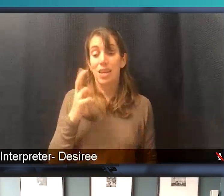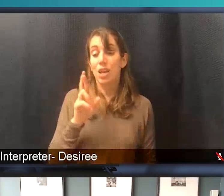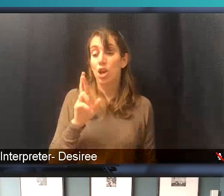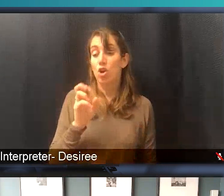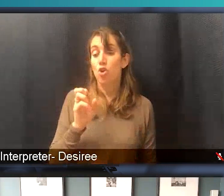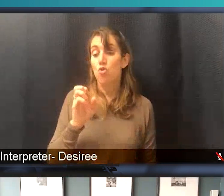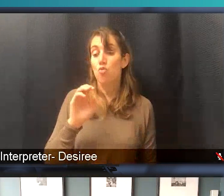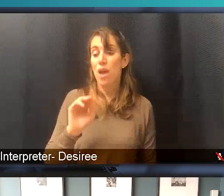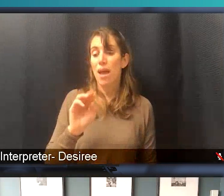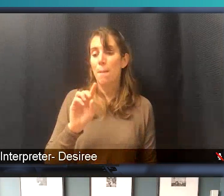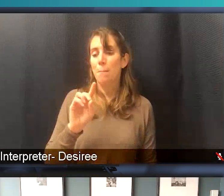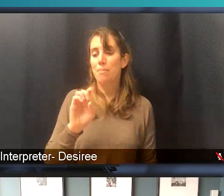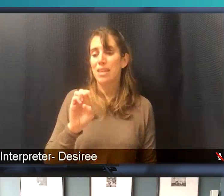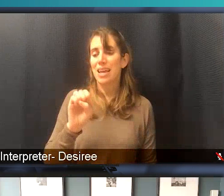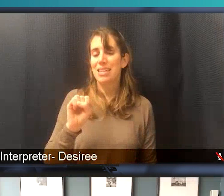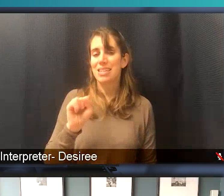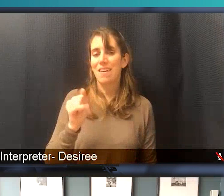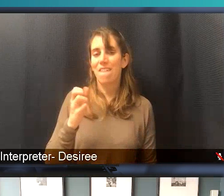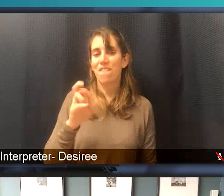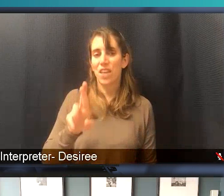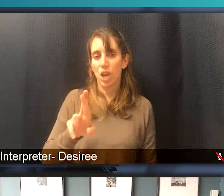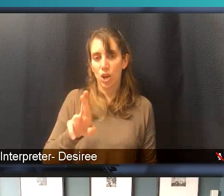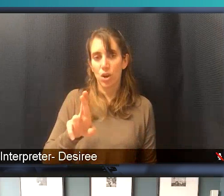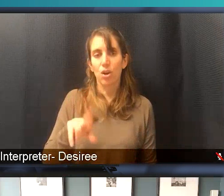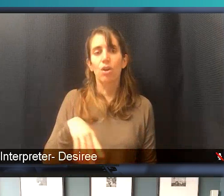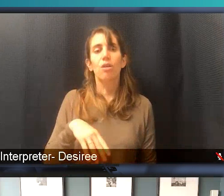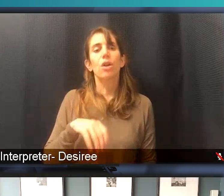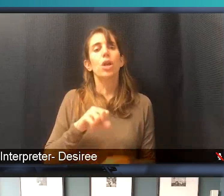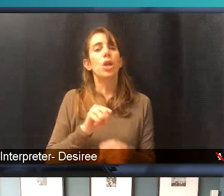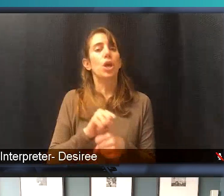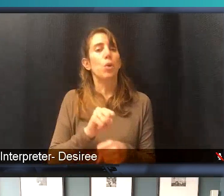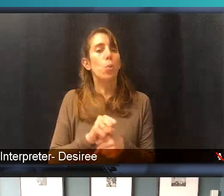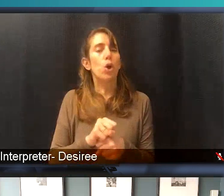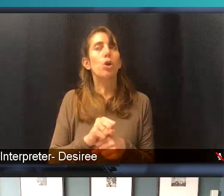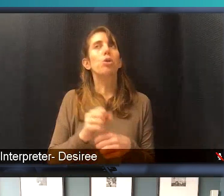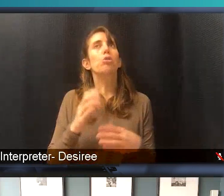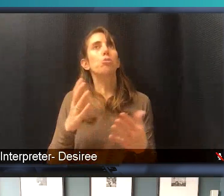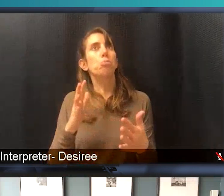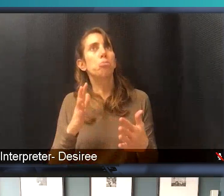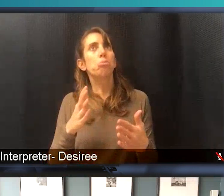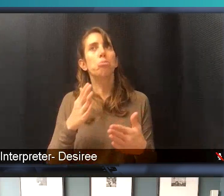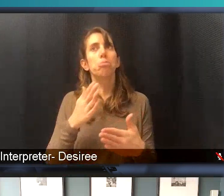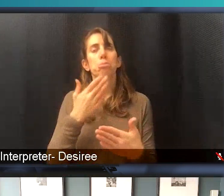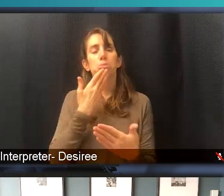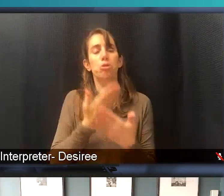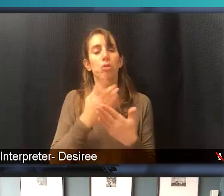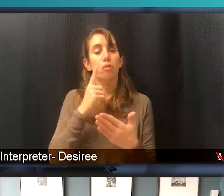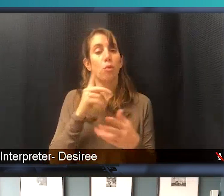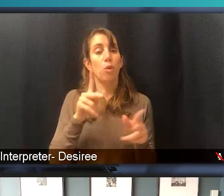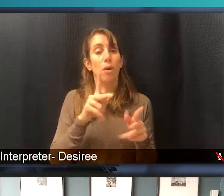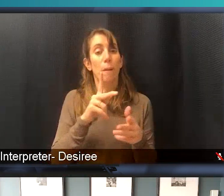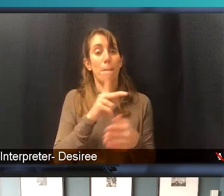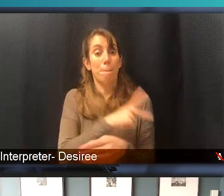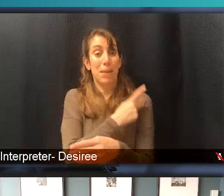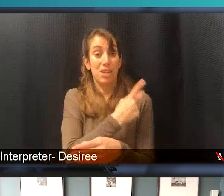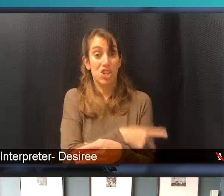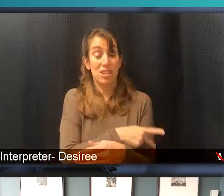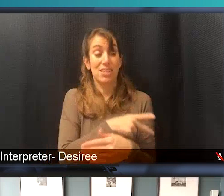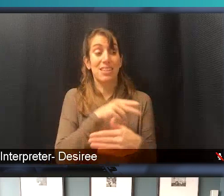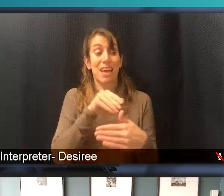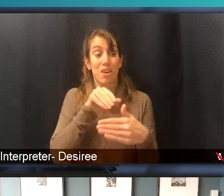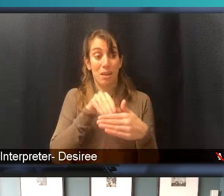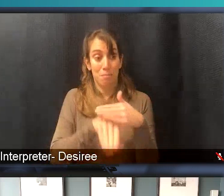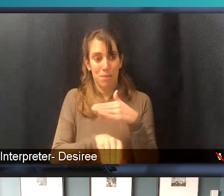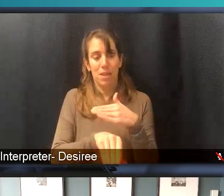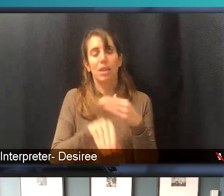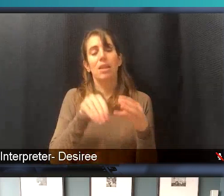works modestly in patients that are admitted to the hospital, works very, very well early on in disease. And I know